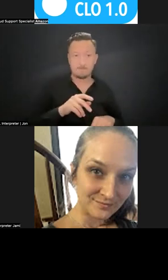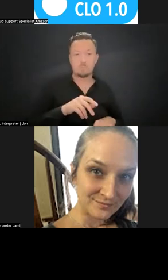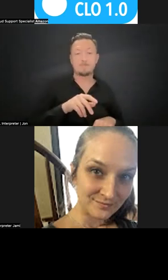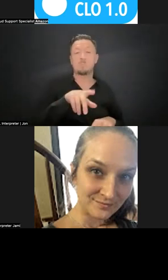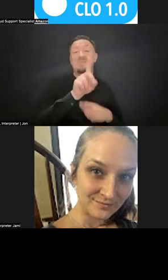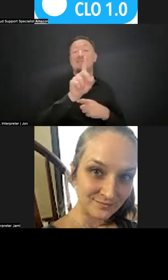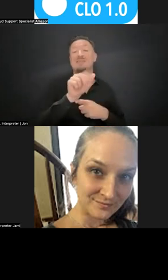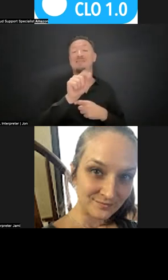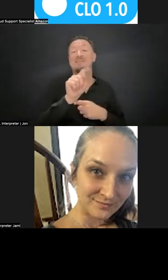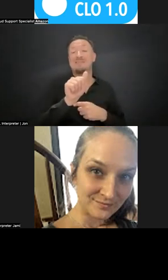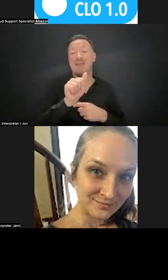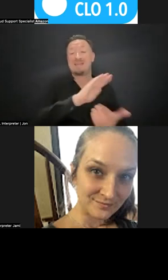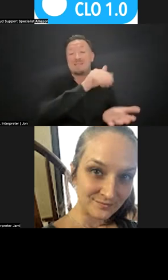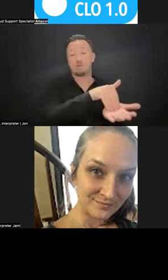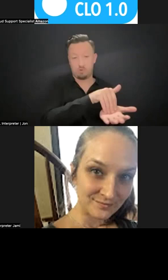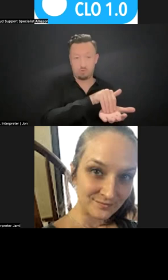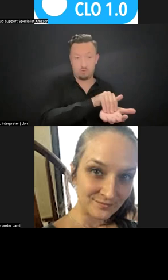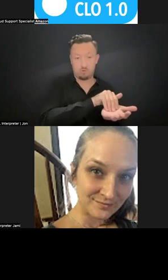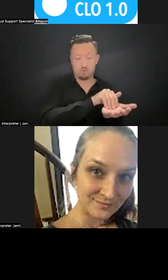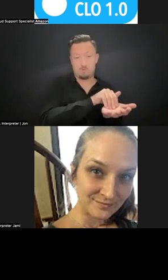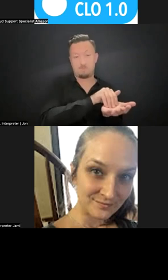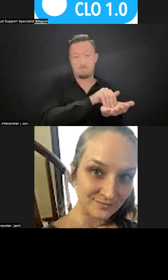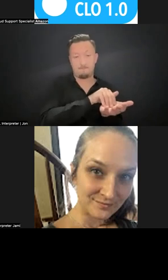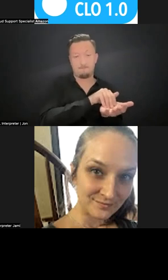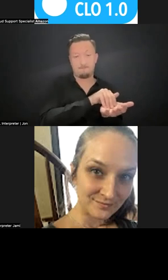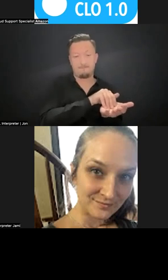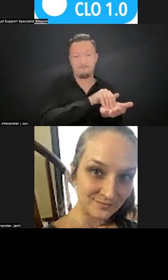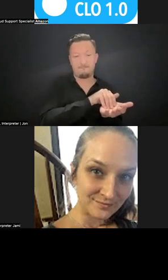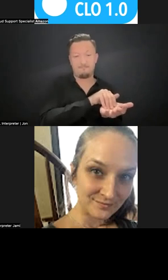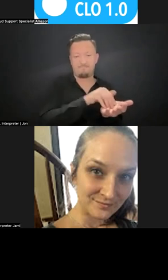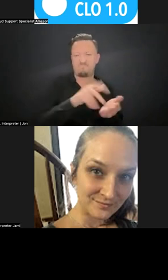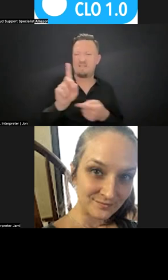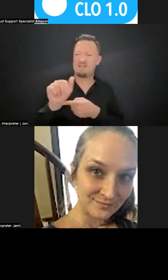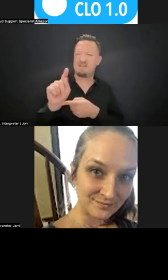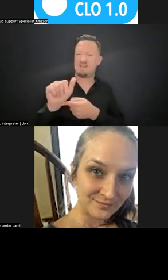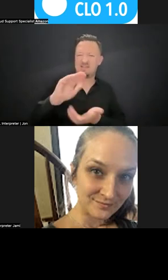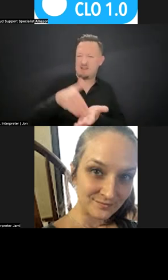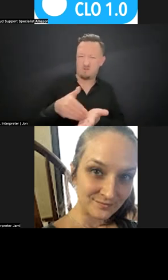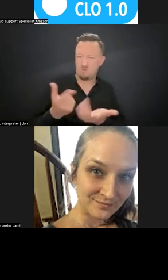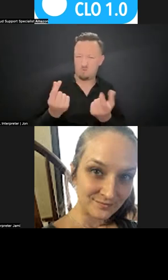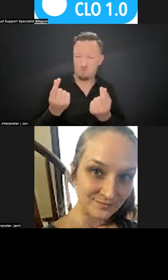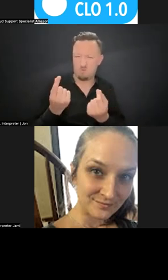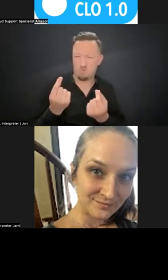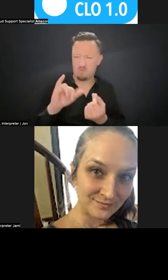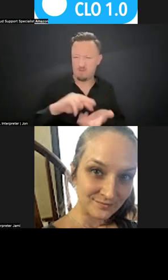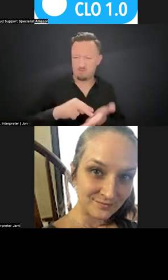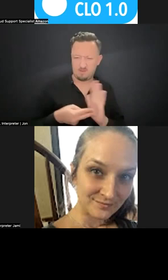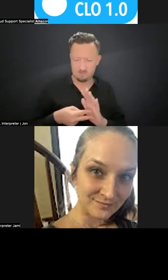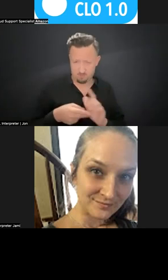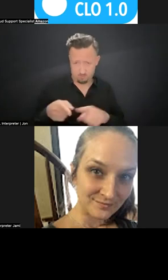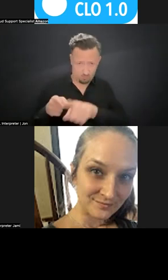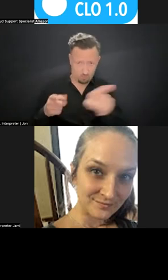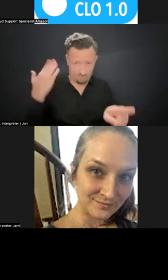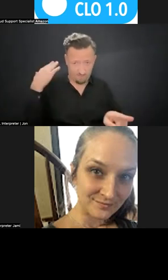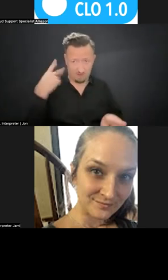centers. What's a data center? Anybody ever seen